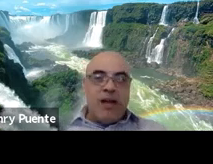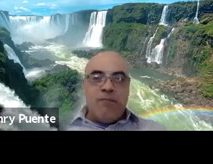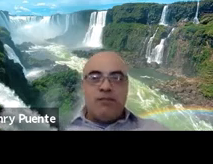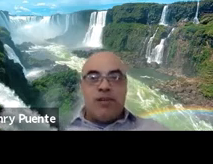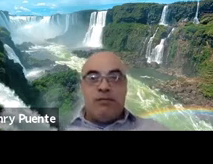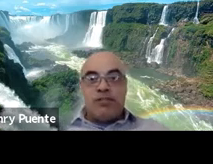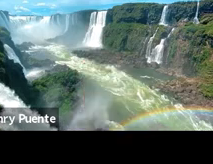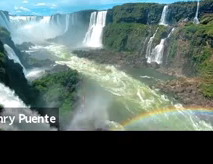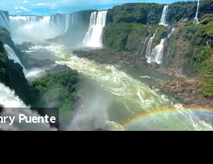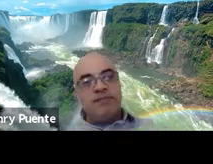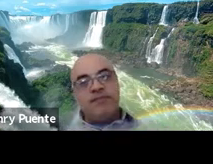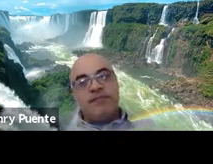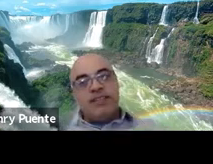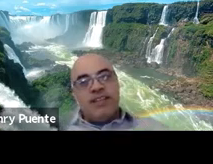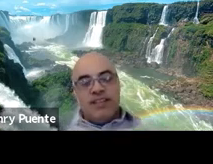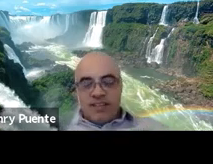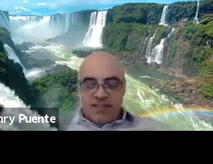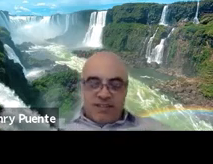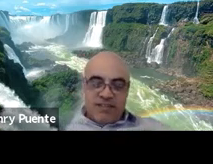sorry. It's what happens in front of a screen.